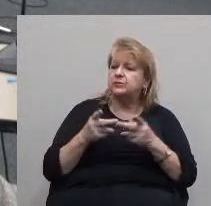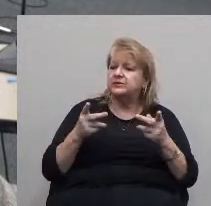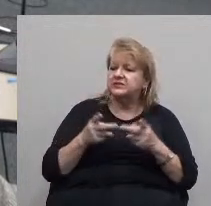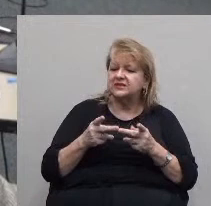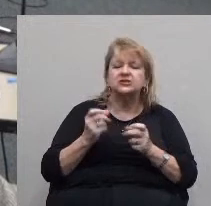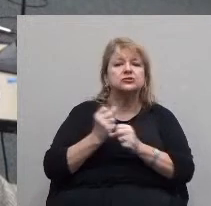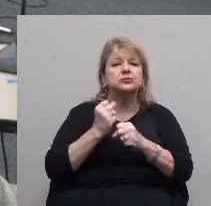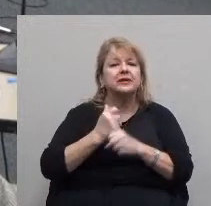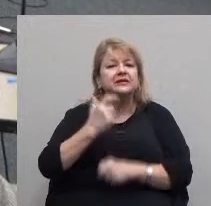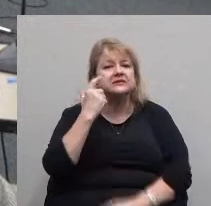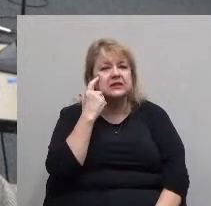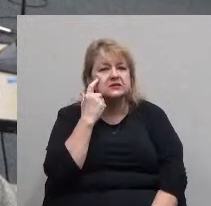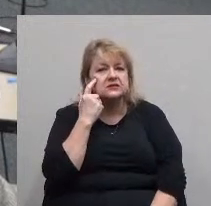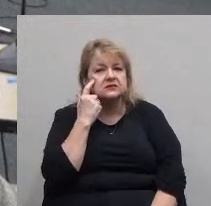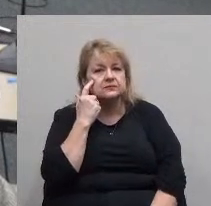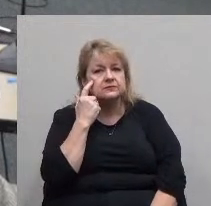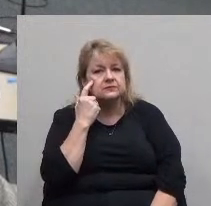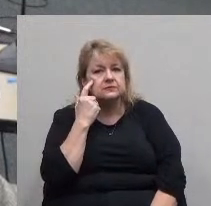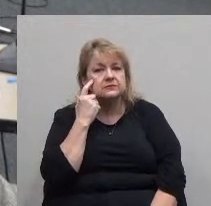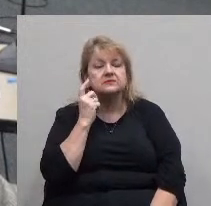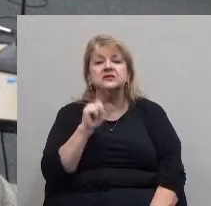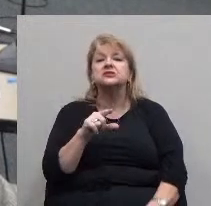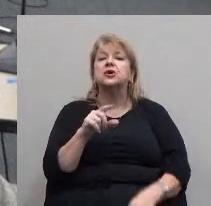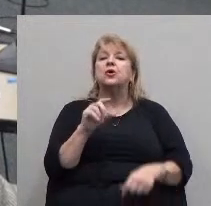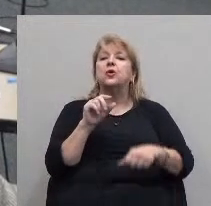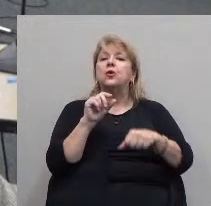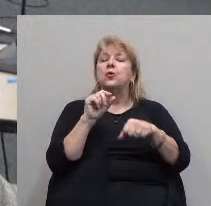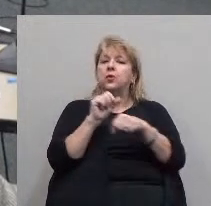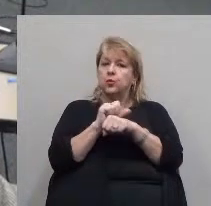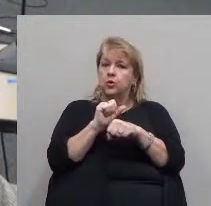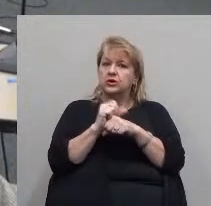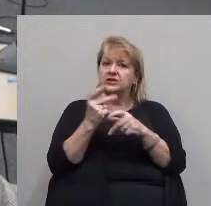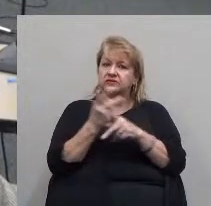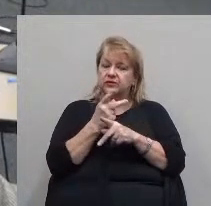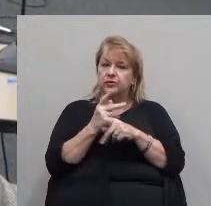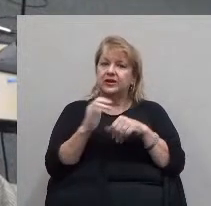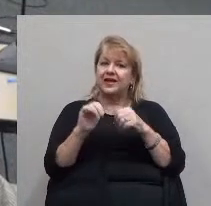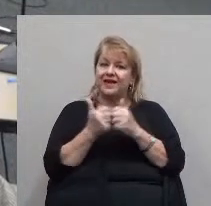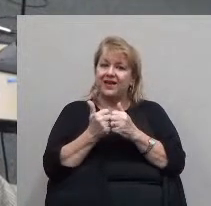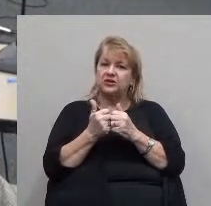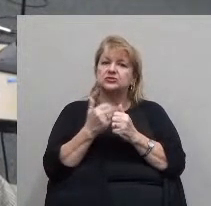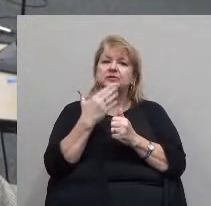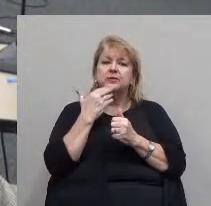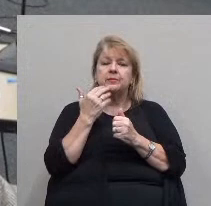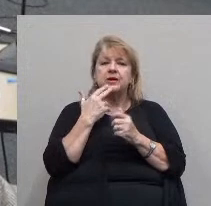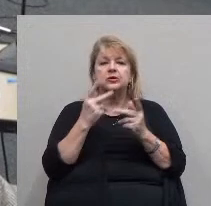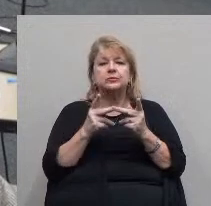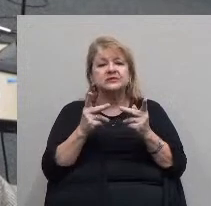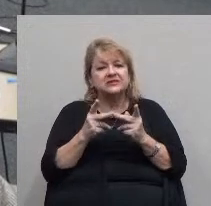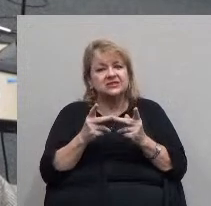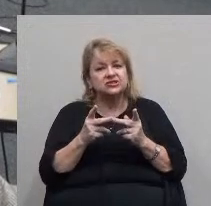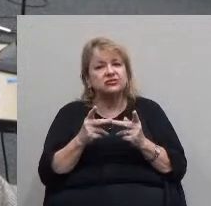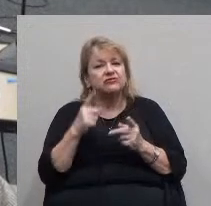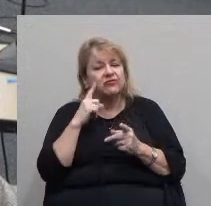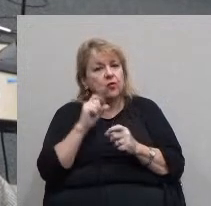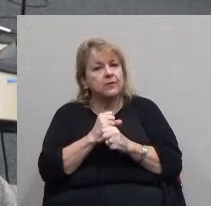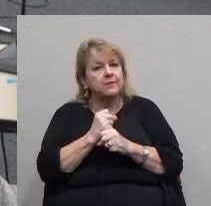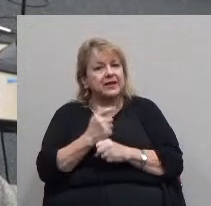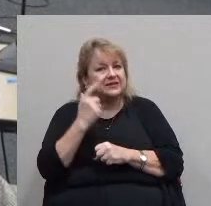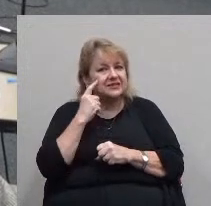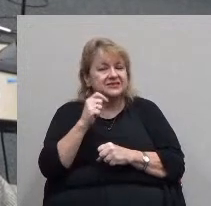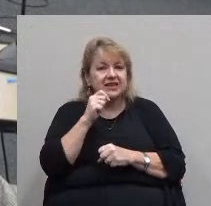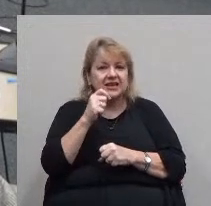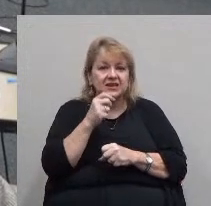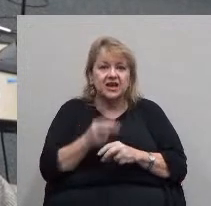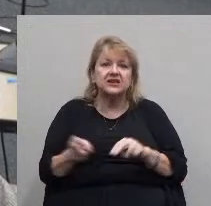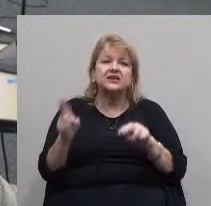to make it make sense? And so that's where we work to try to figure out how to put it in a better position to make it make sense, and also